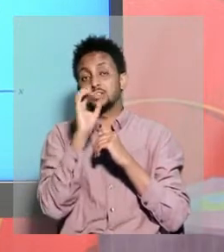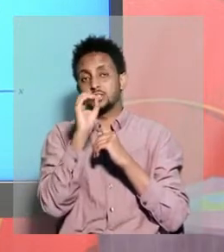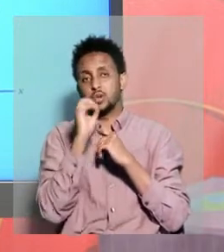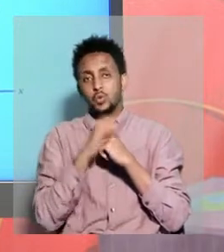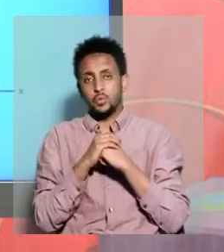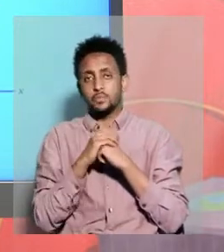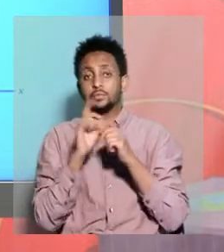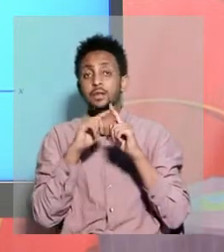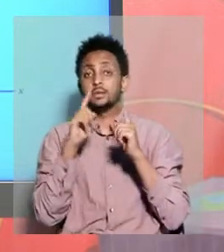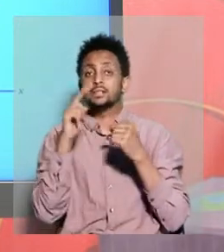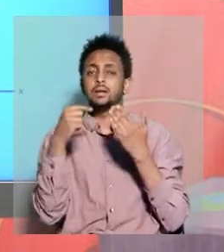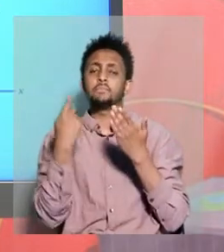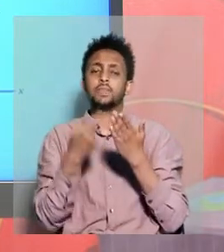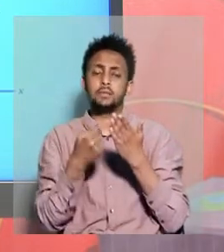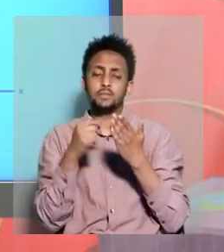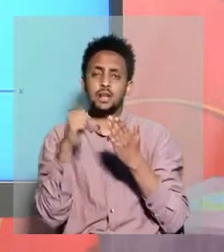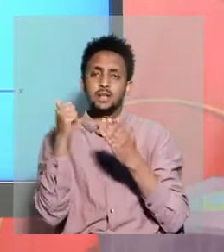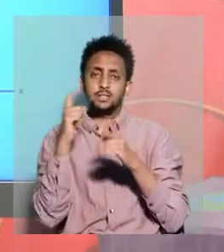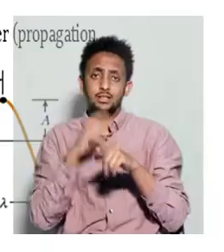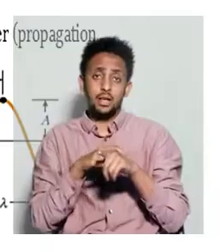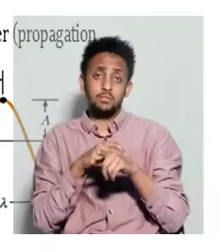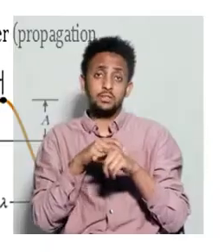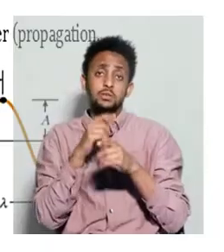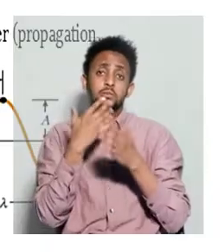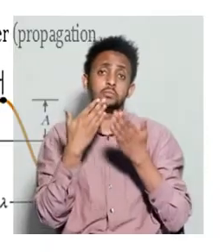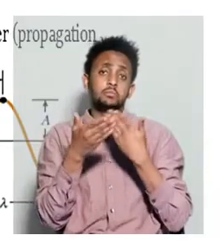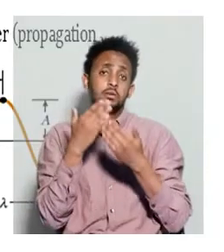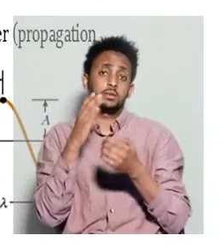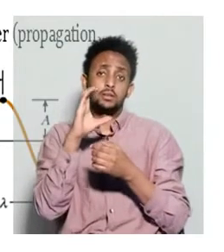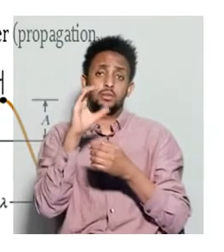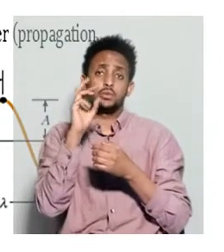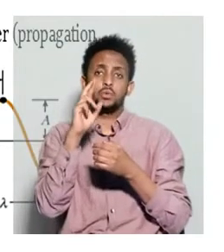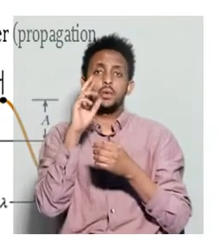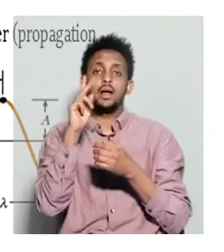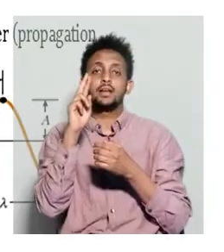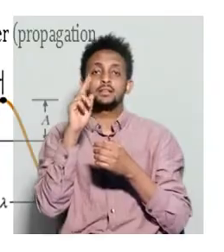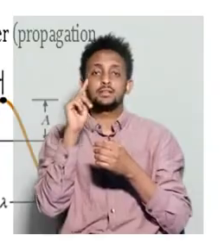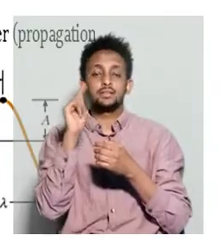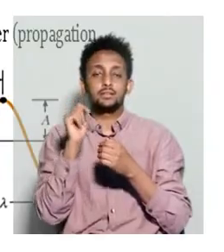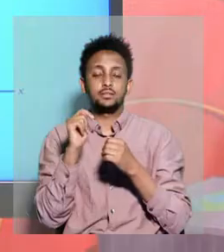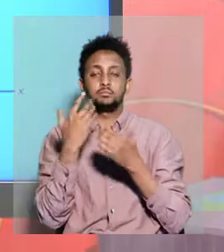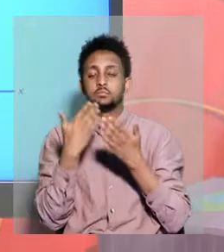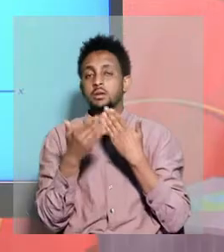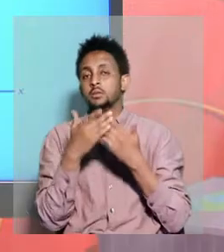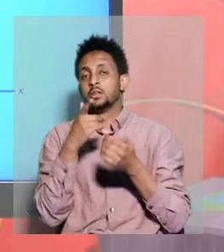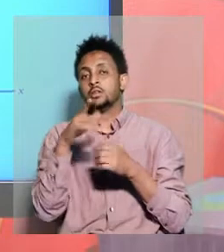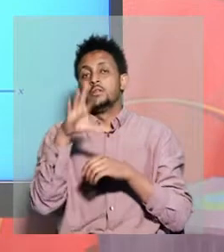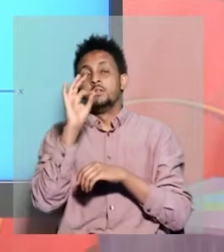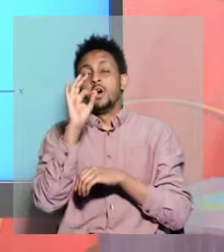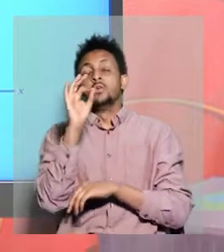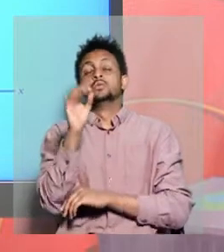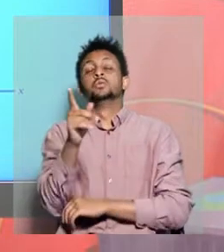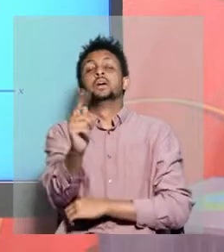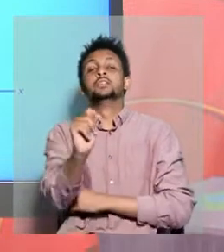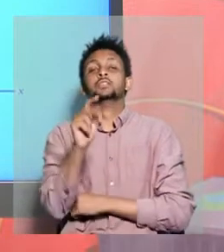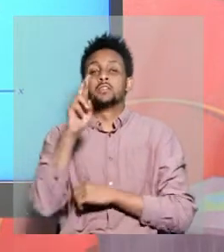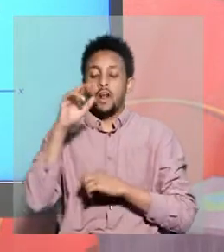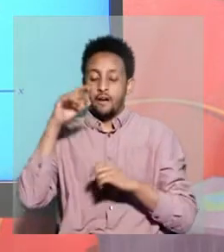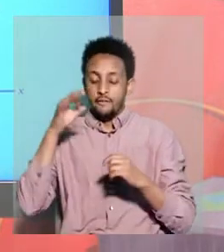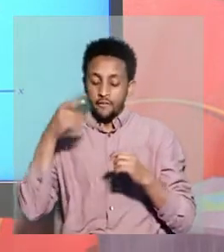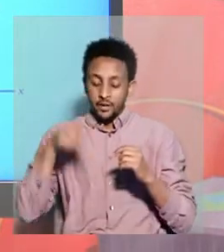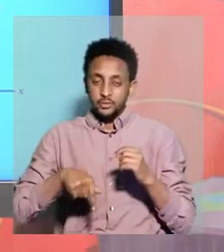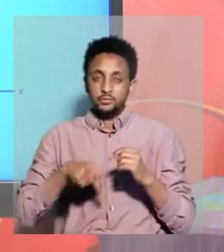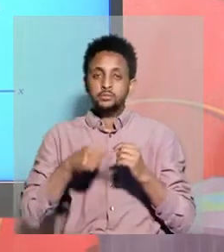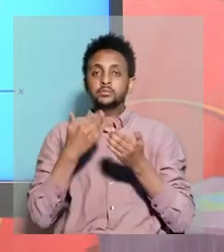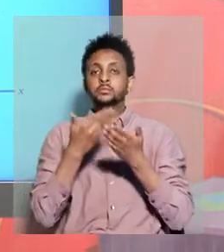0. But sometimes, at some other time, the vertical might be at the crest. Okay? At some other time, it might be found at the trough down there.